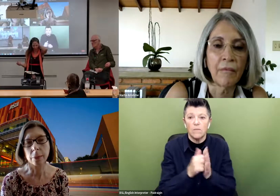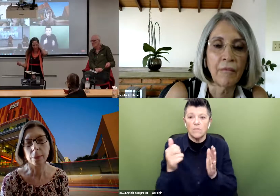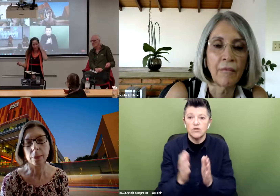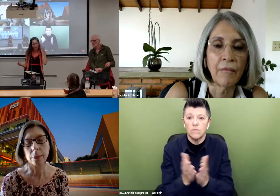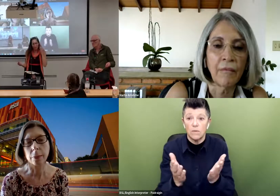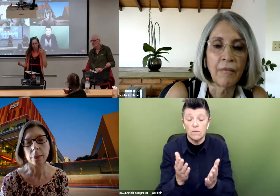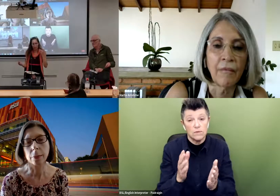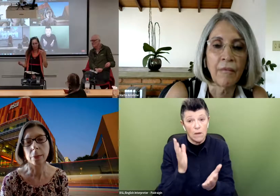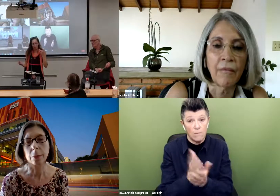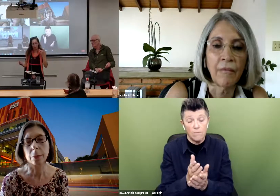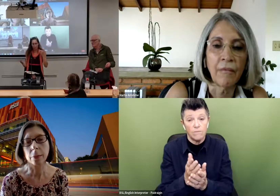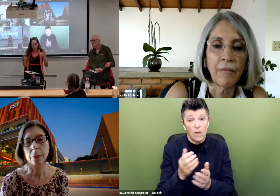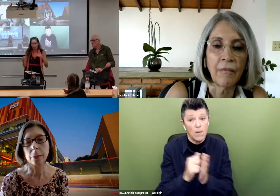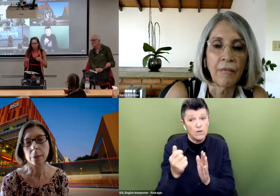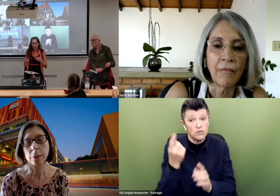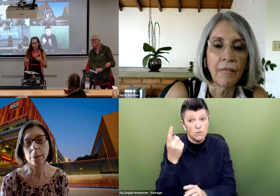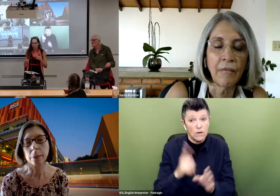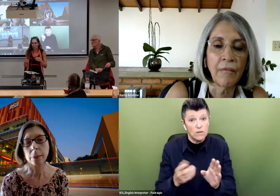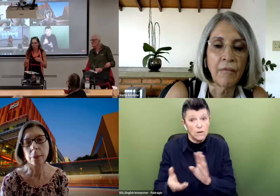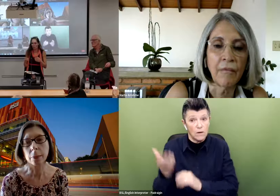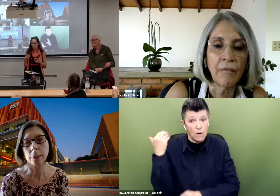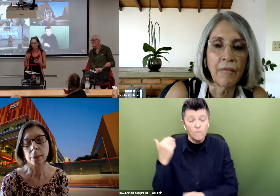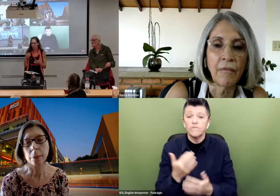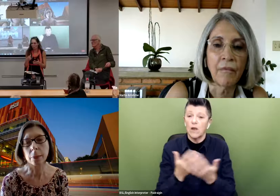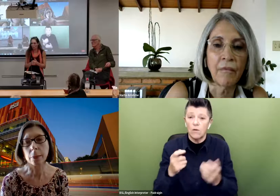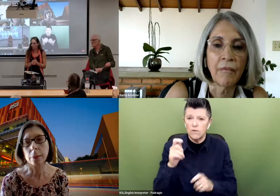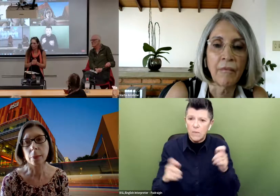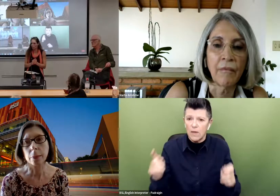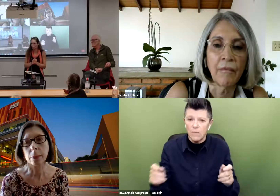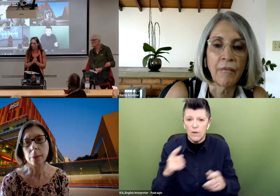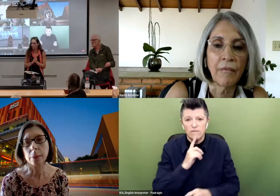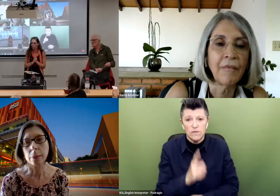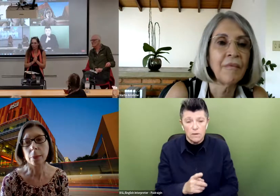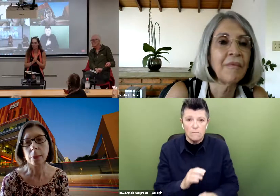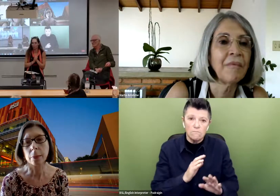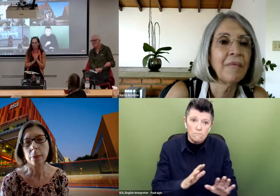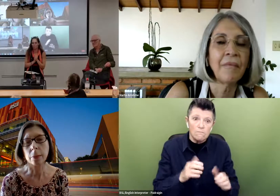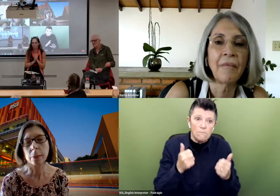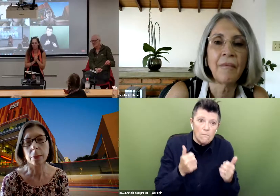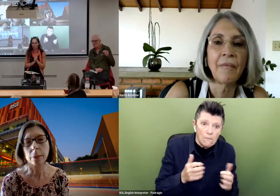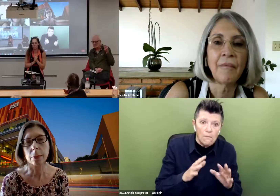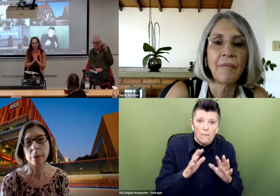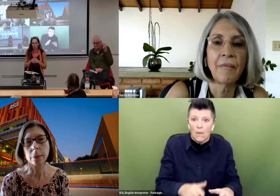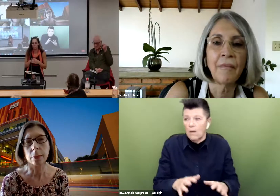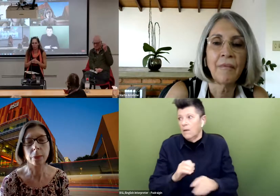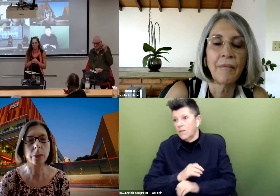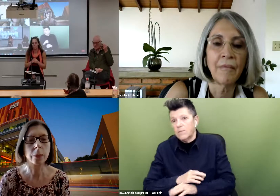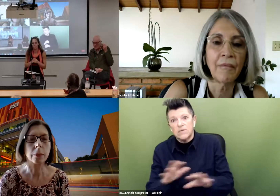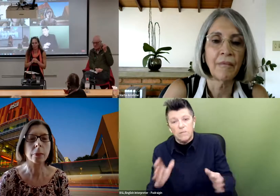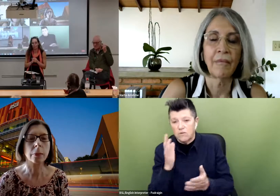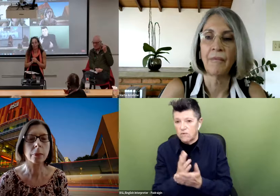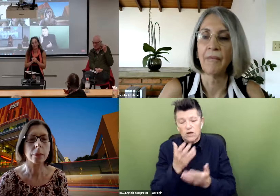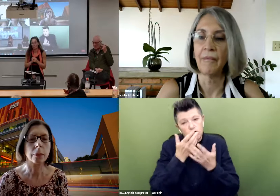year ago, is that a lot of people have come and said, like, oh my gosh, what the pandemic has really shown